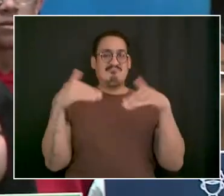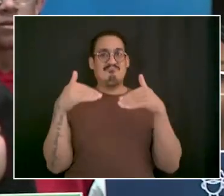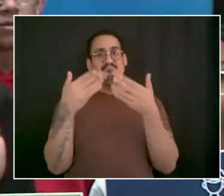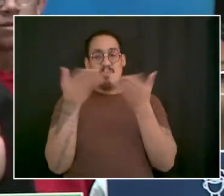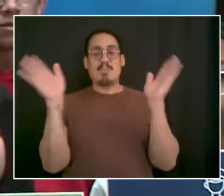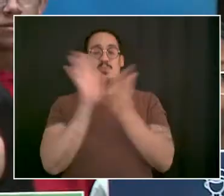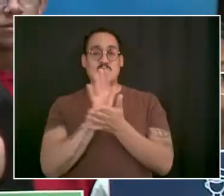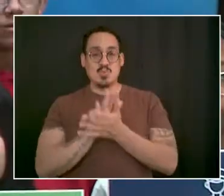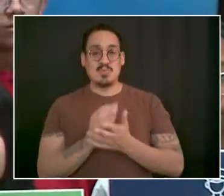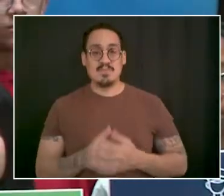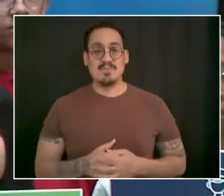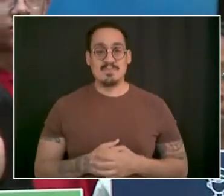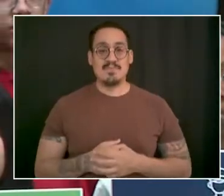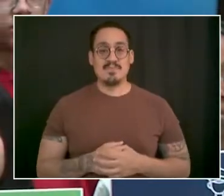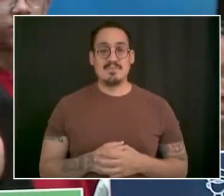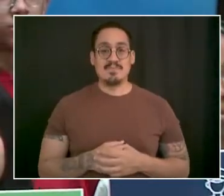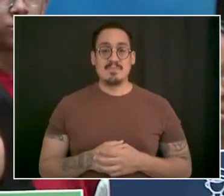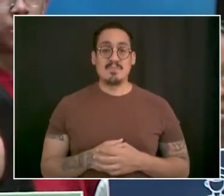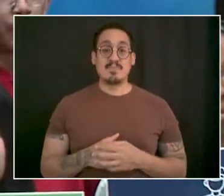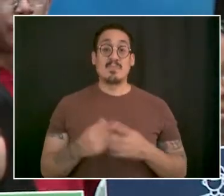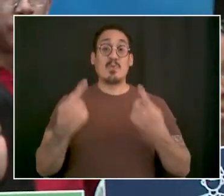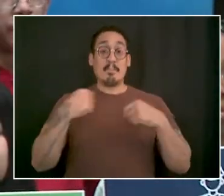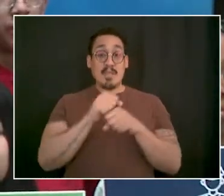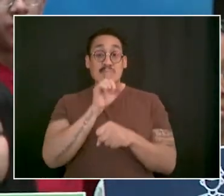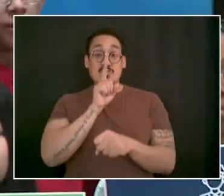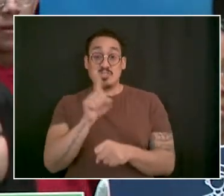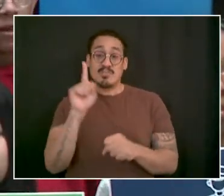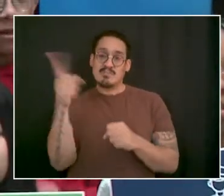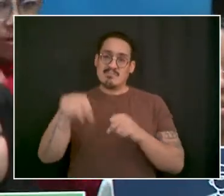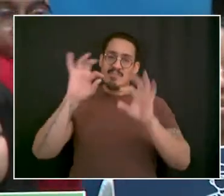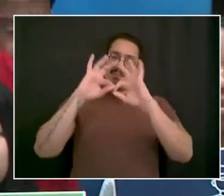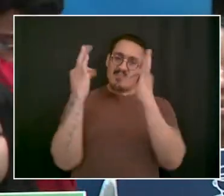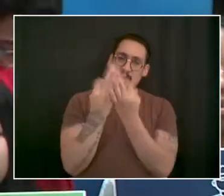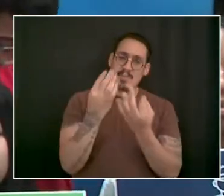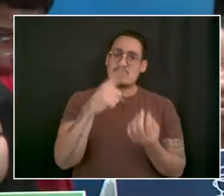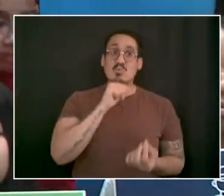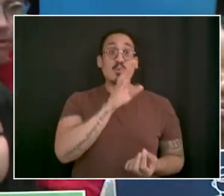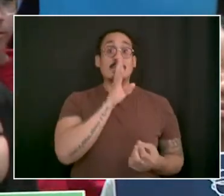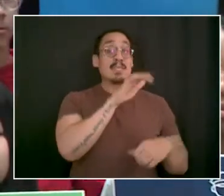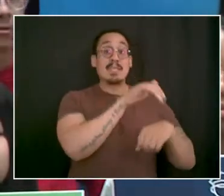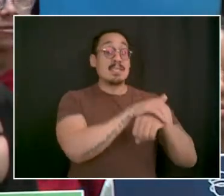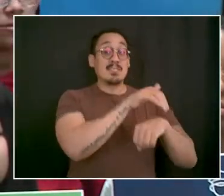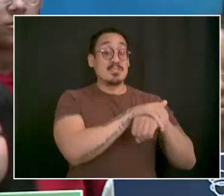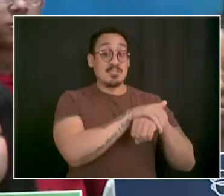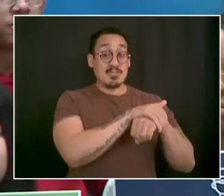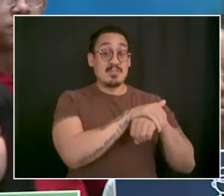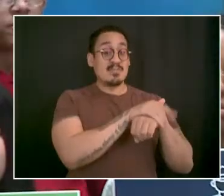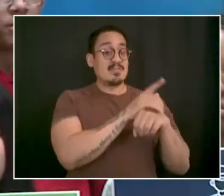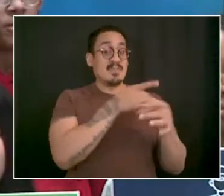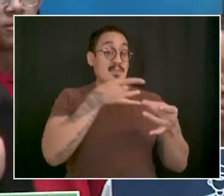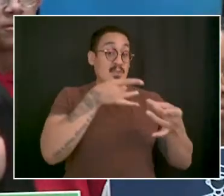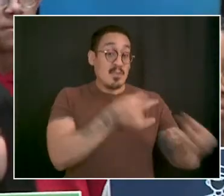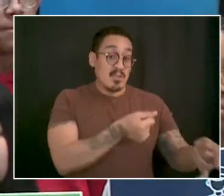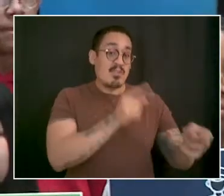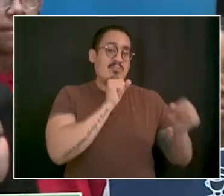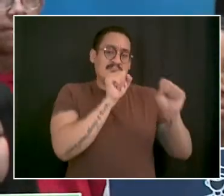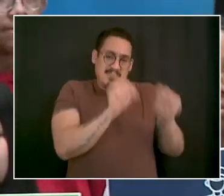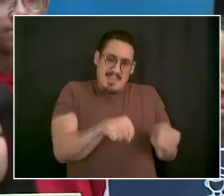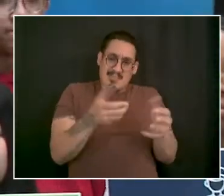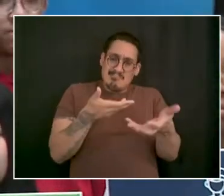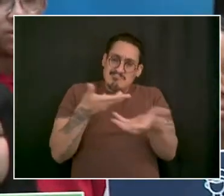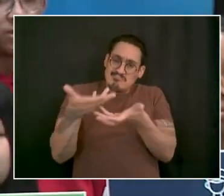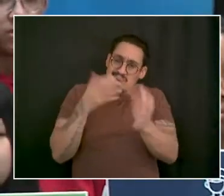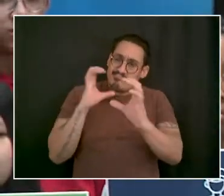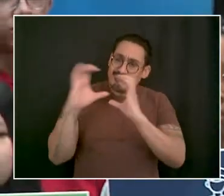Chancellor. And we are making sure that families who don't speak English fluently are able to communicate with their